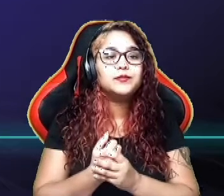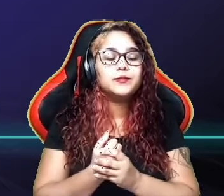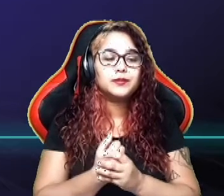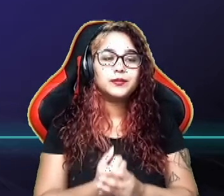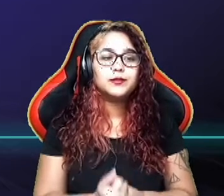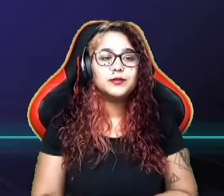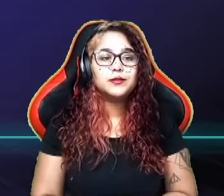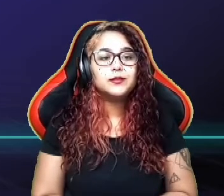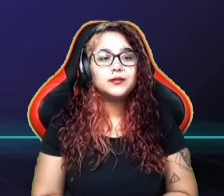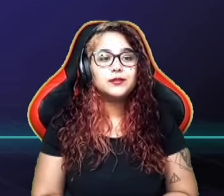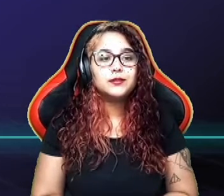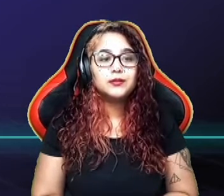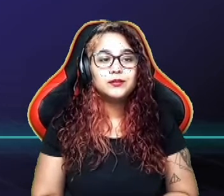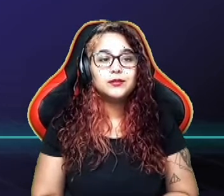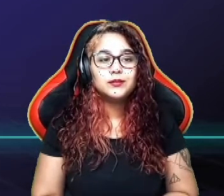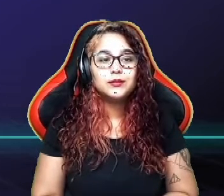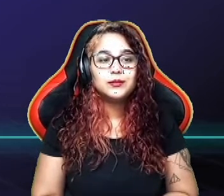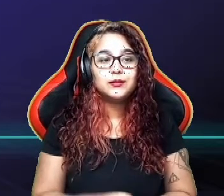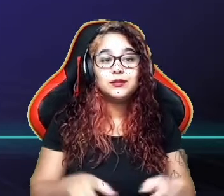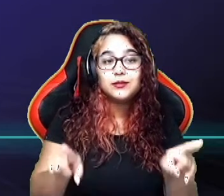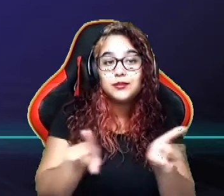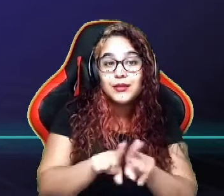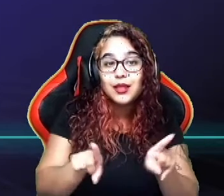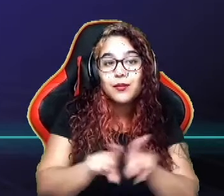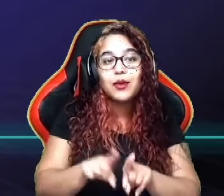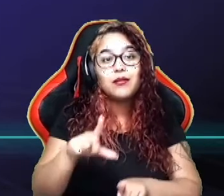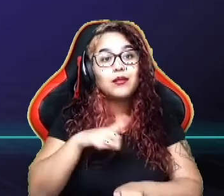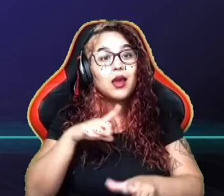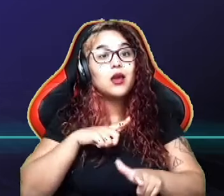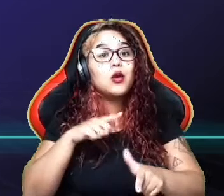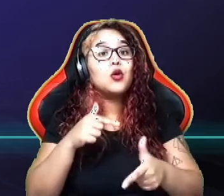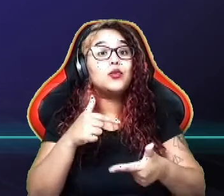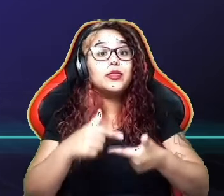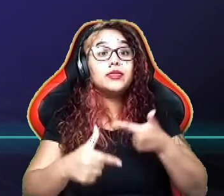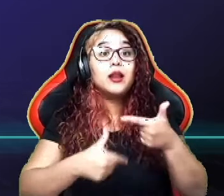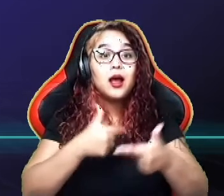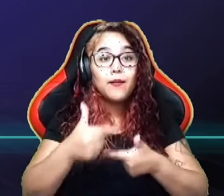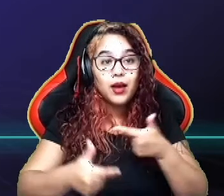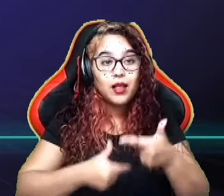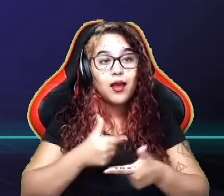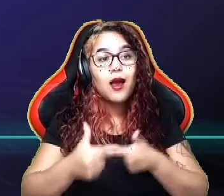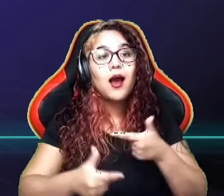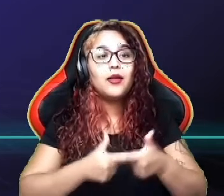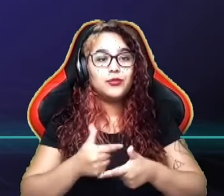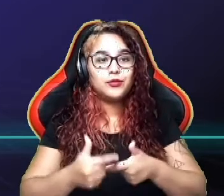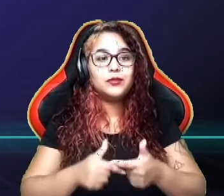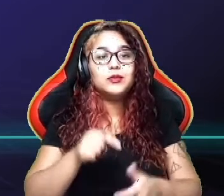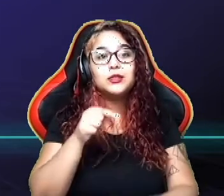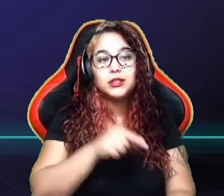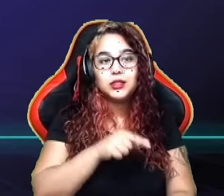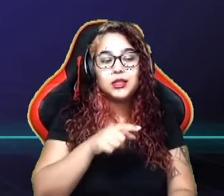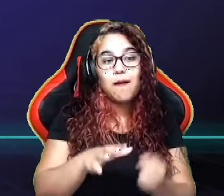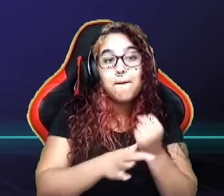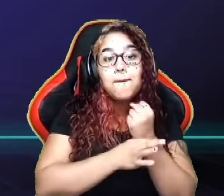And I'm the co-editor of a magazine with Marcos as well.